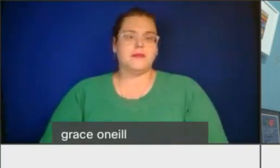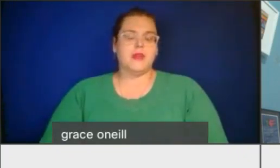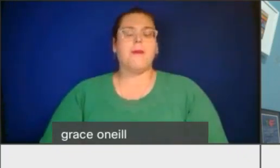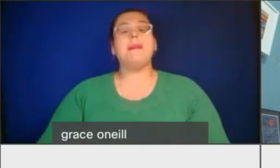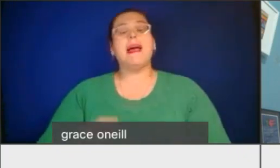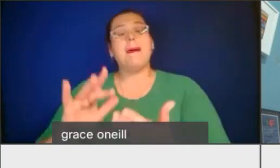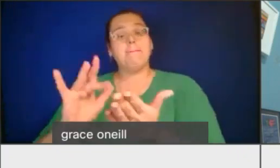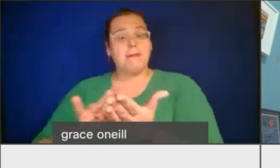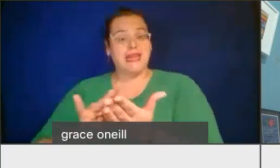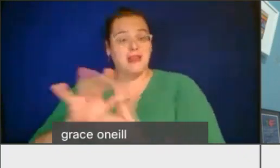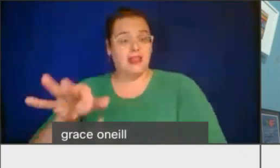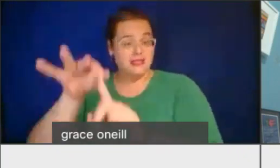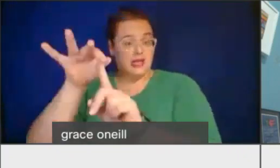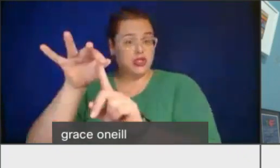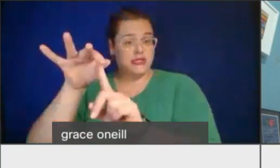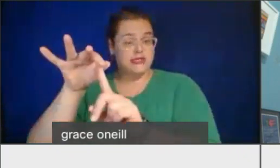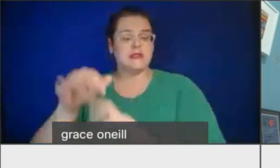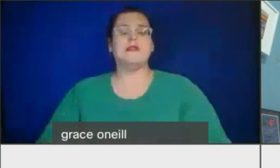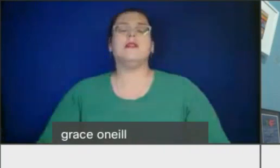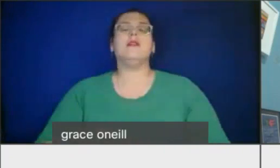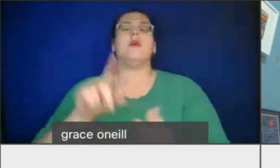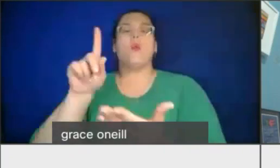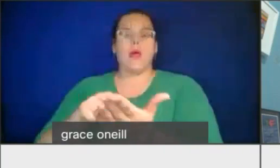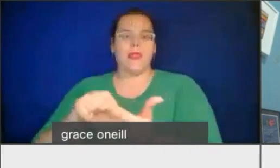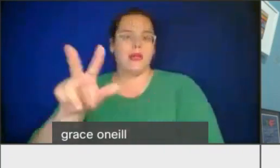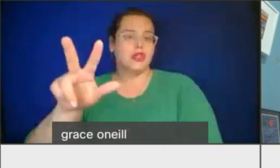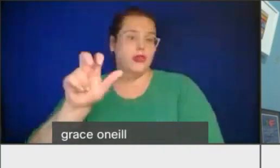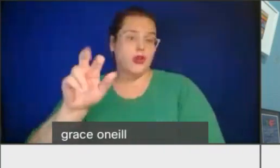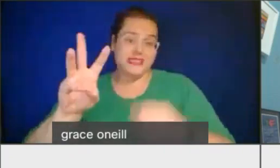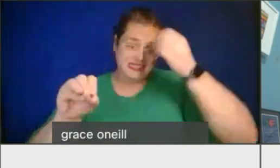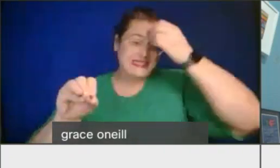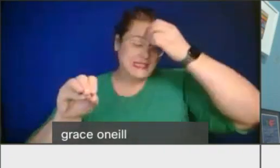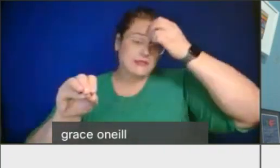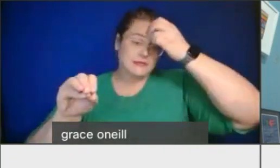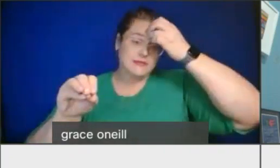Medical exemptions, there were 1,360 pending.